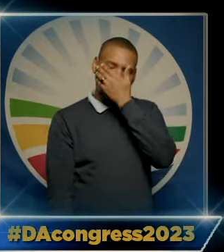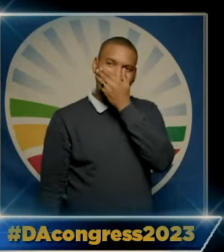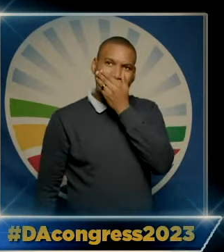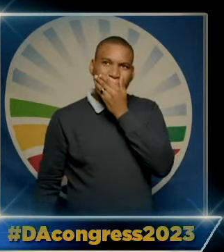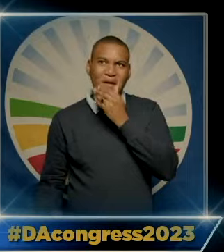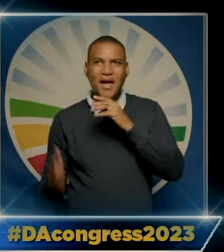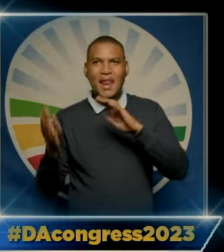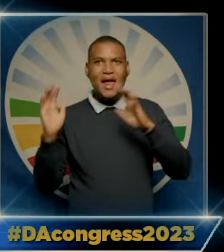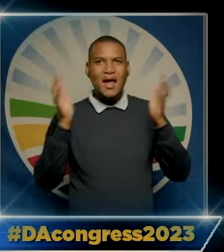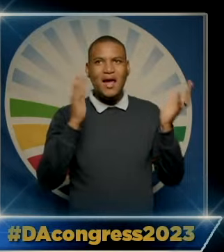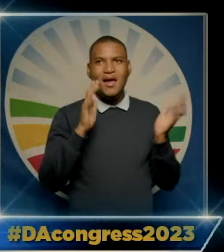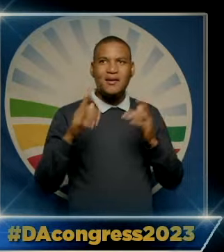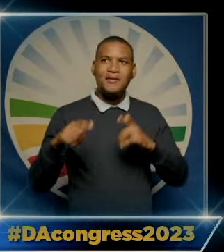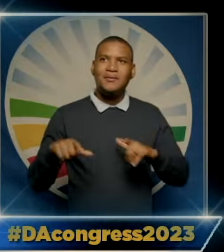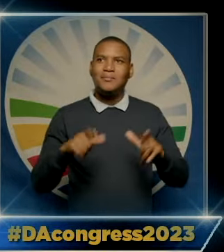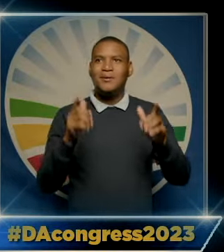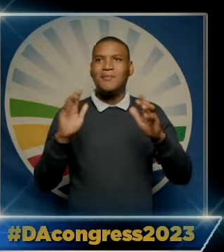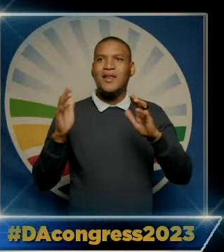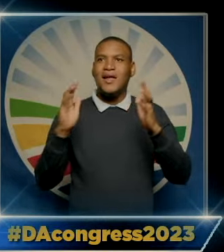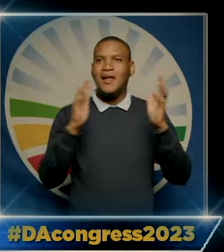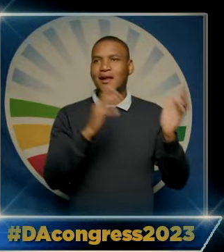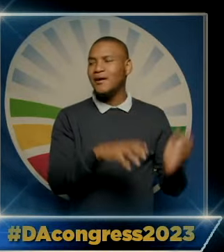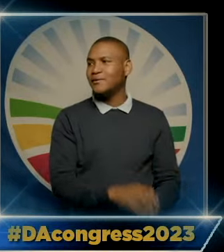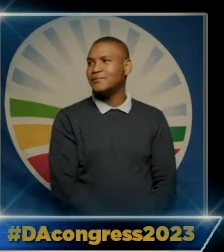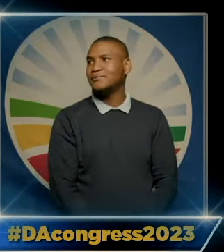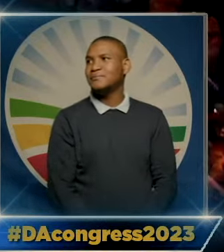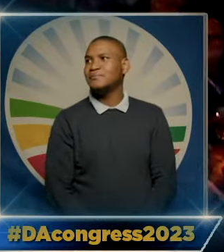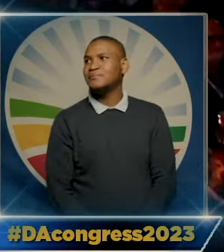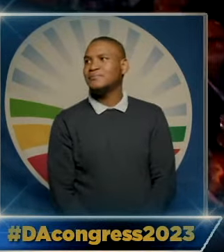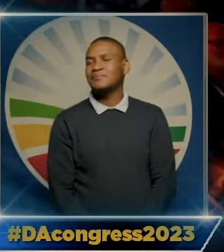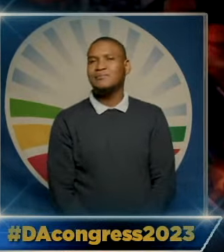Halala, Limpopo, halala. Halala.